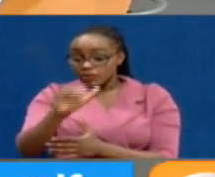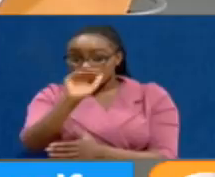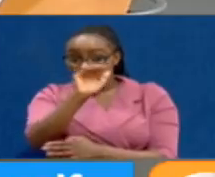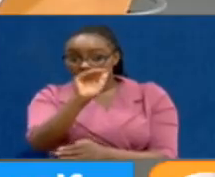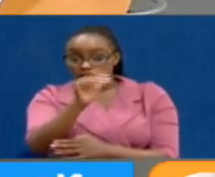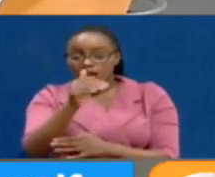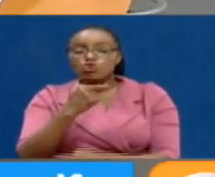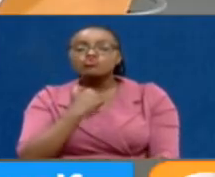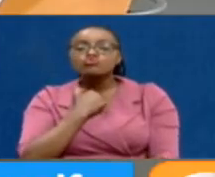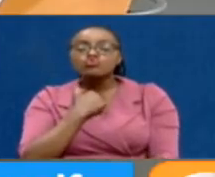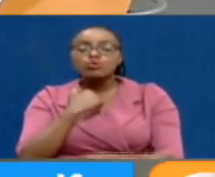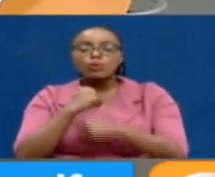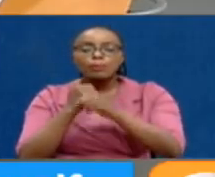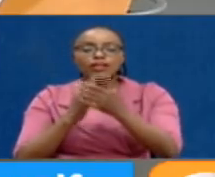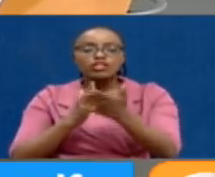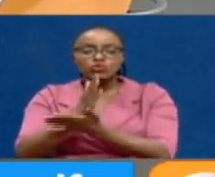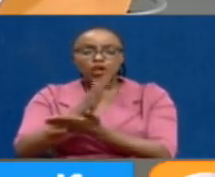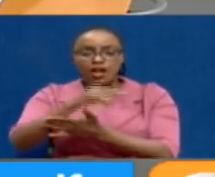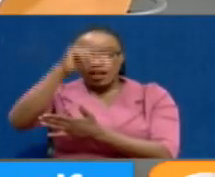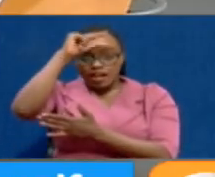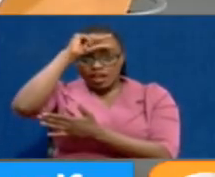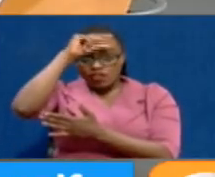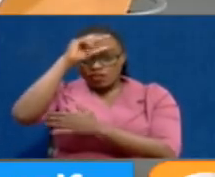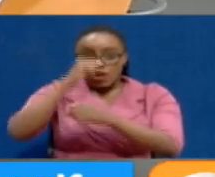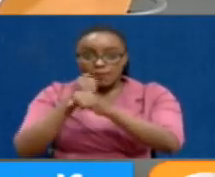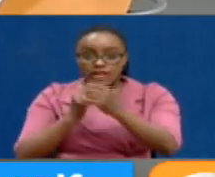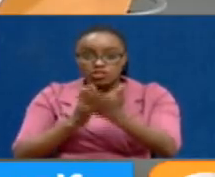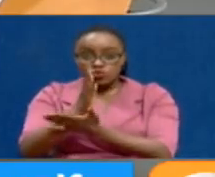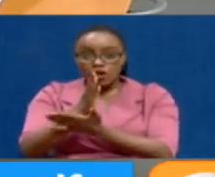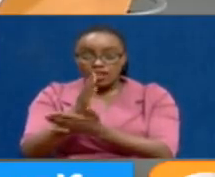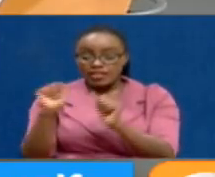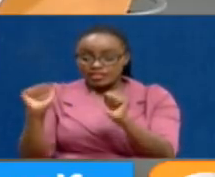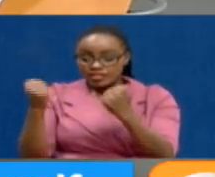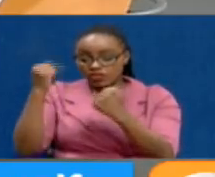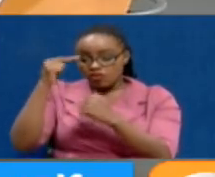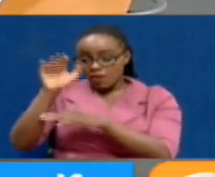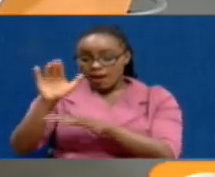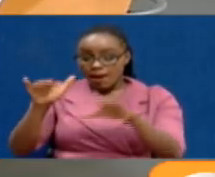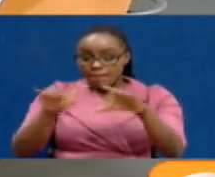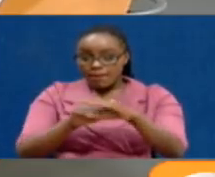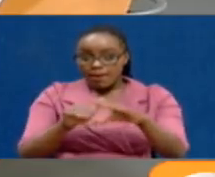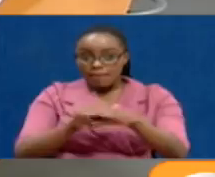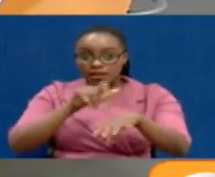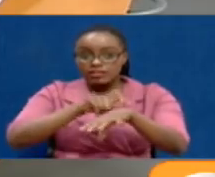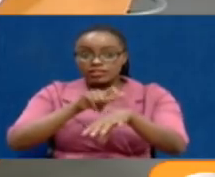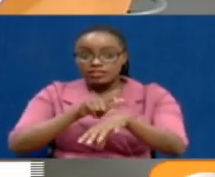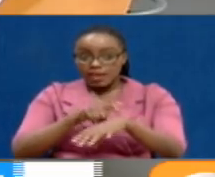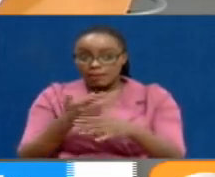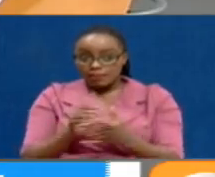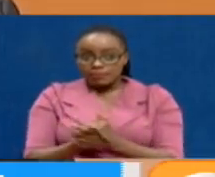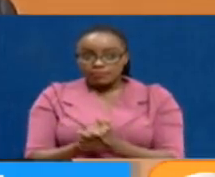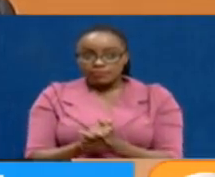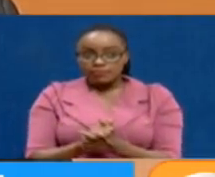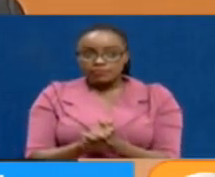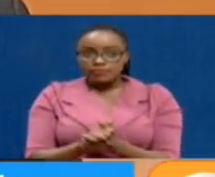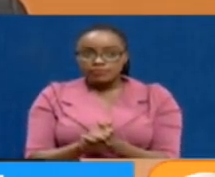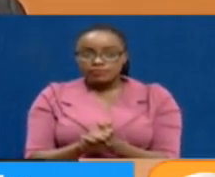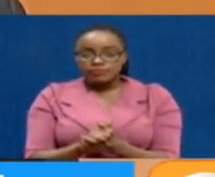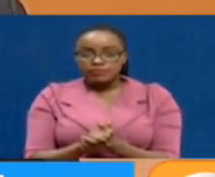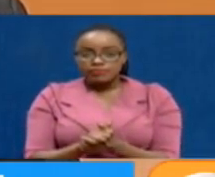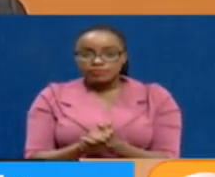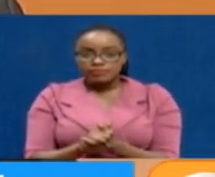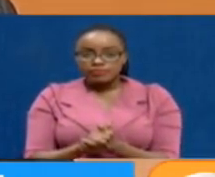is the union ensuring that the government will ensure the safety of their members during this time? Yeah, actually, no, Demetrius.